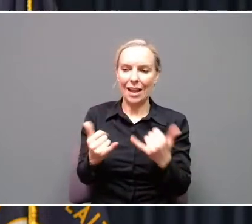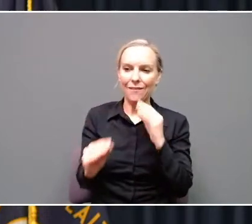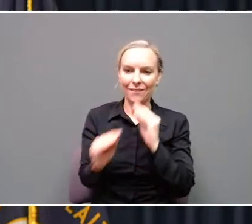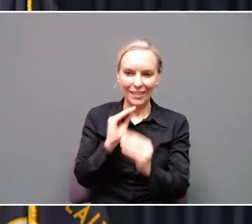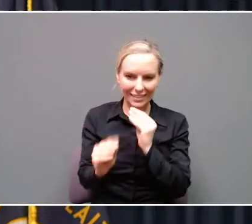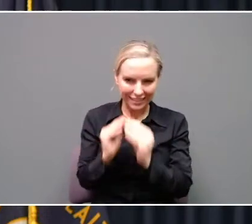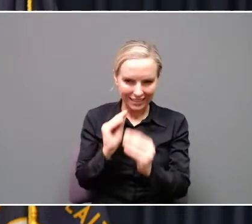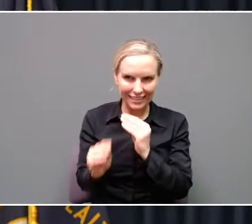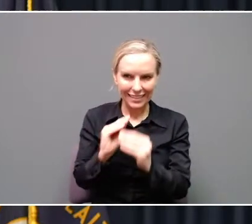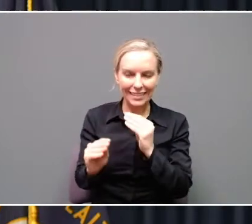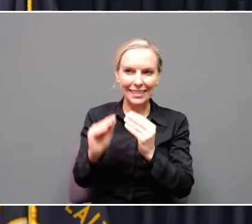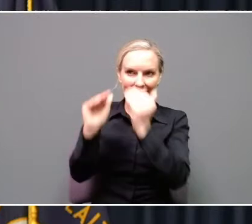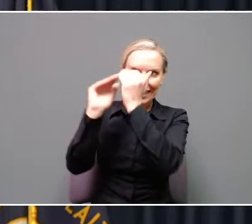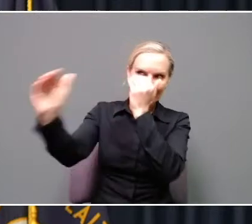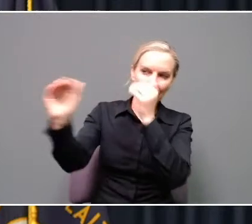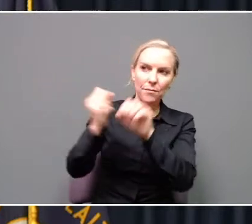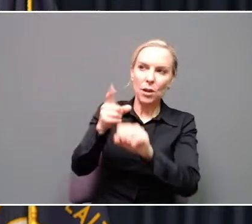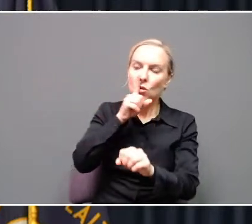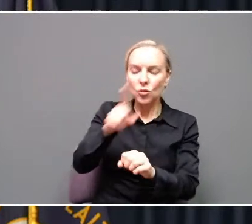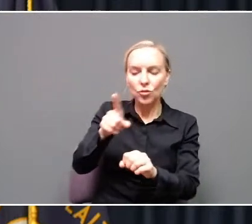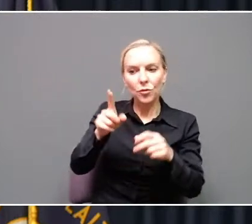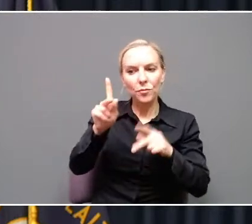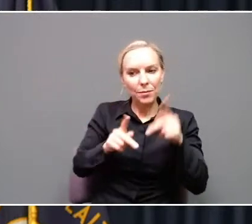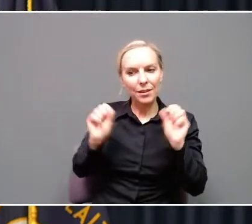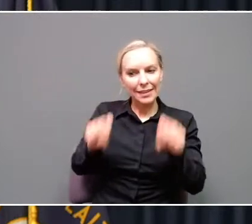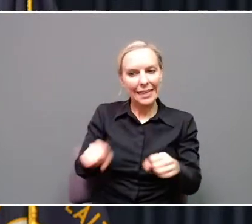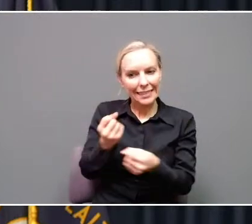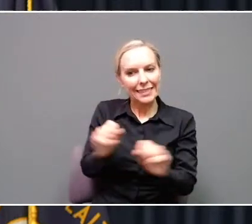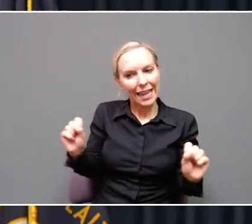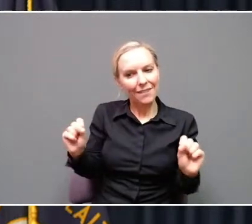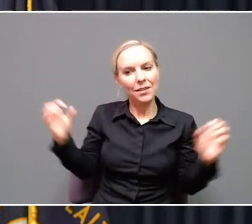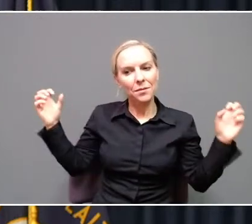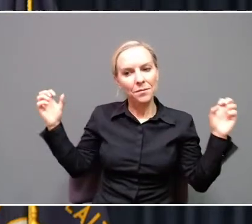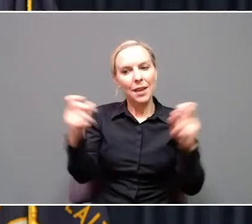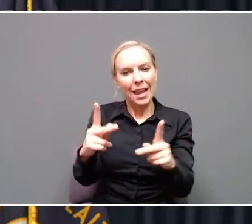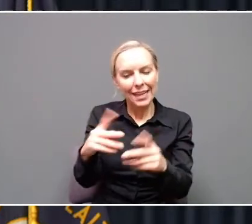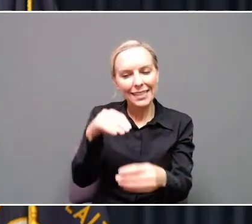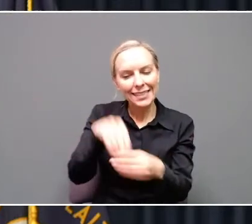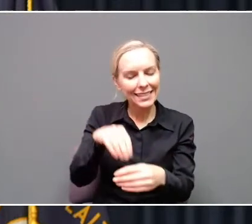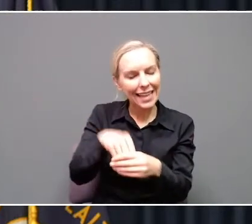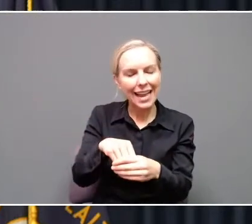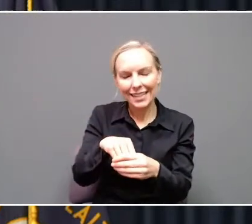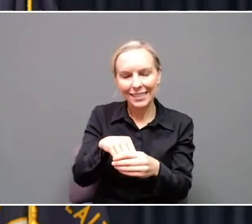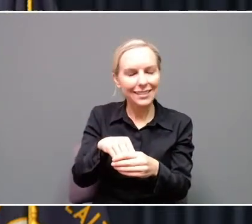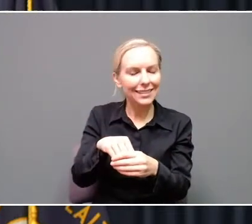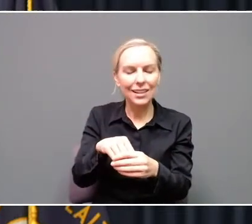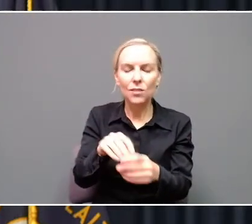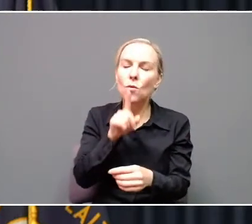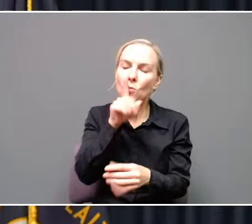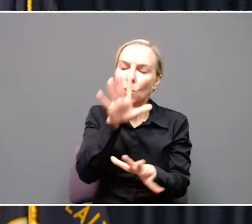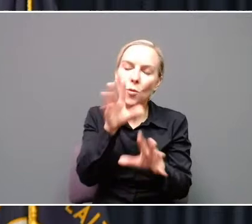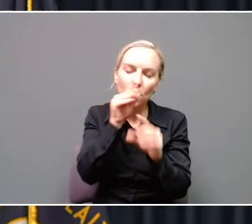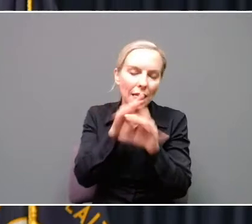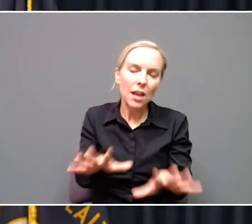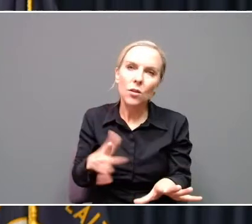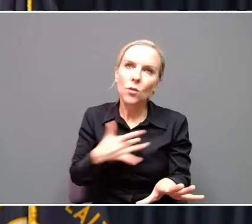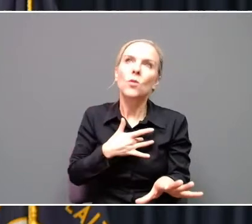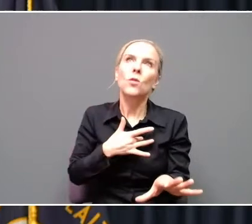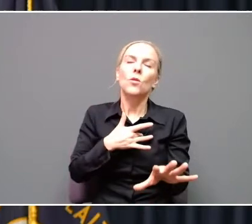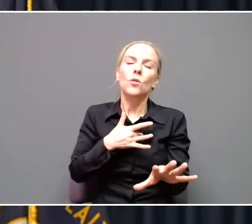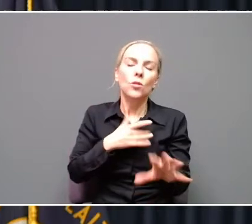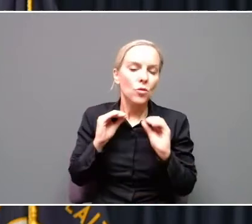sure that we can get people safely back inside, but a real blessing that no one was